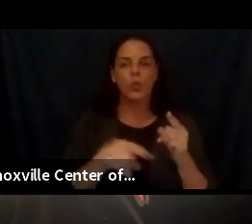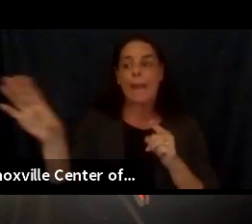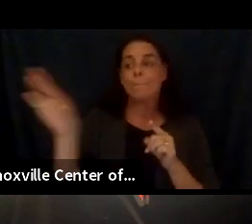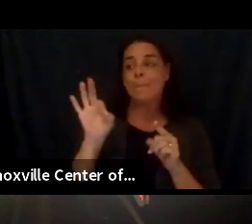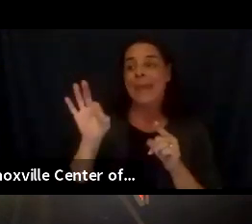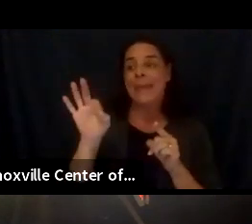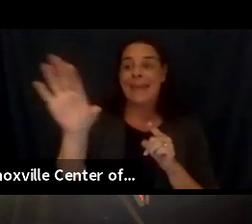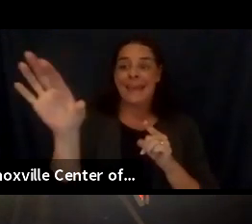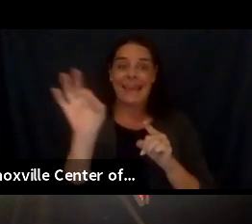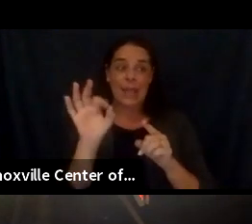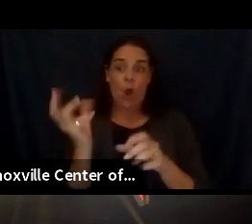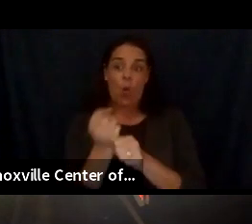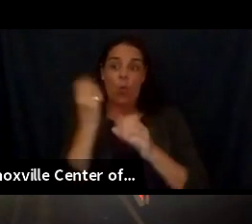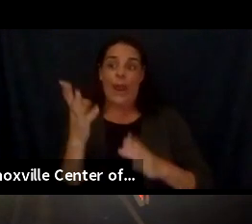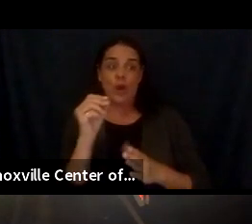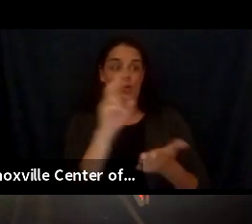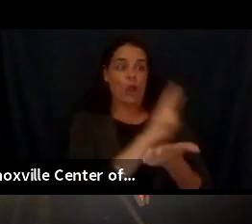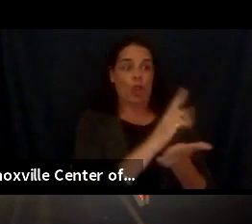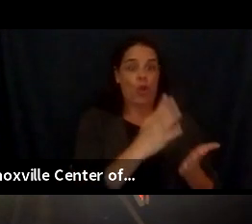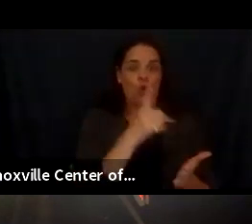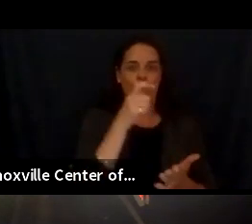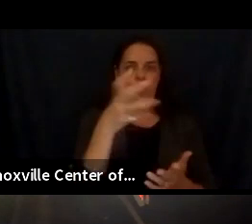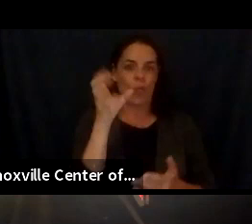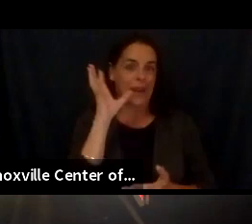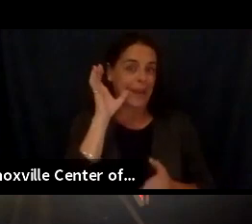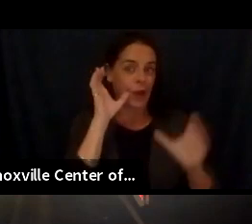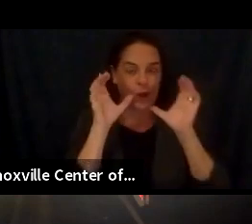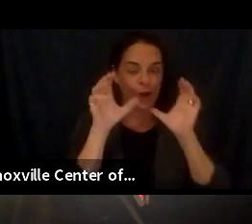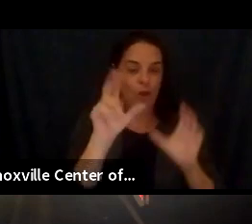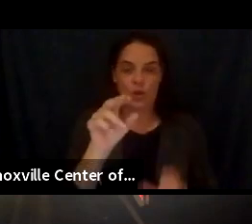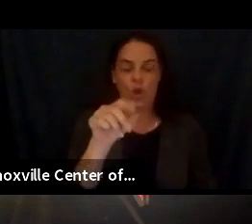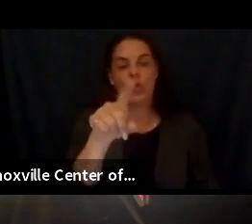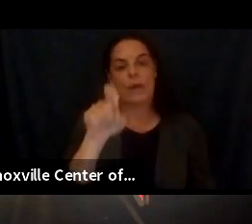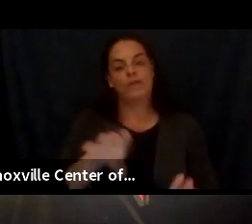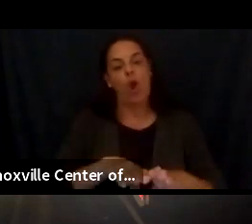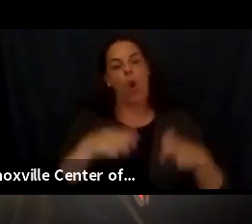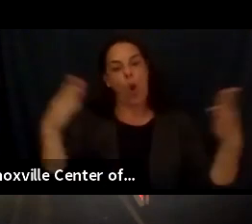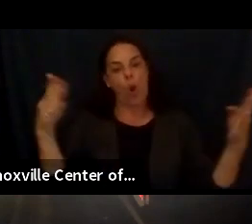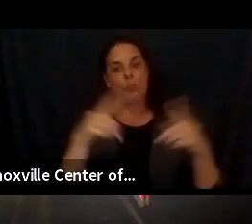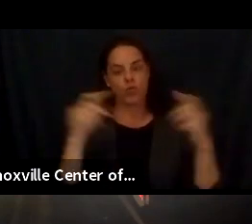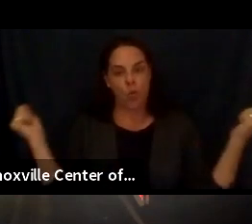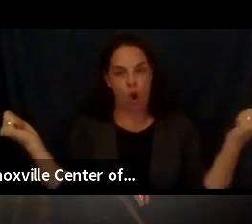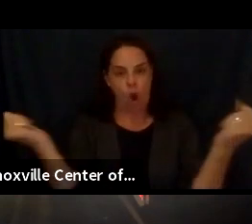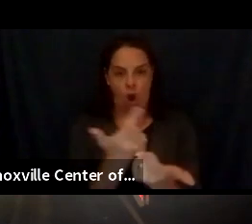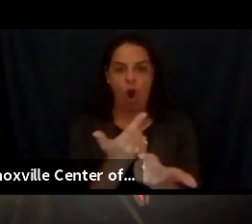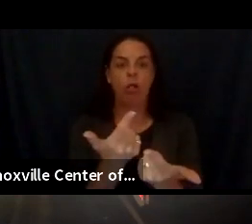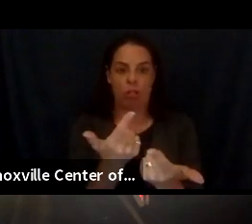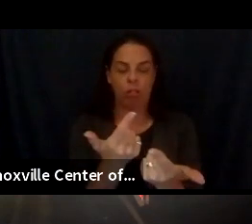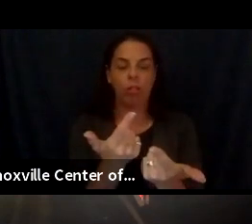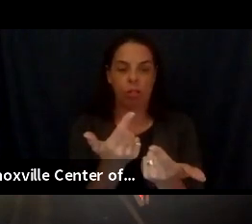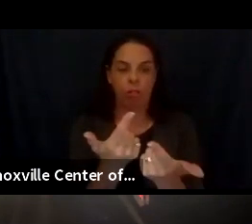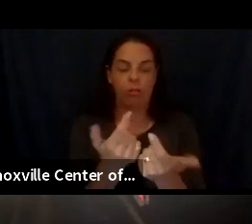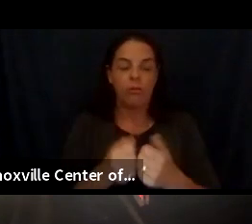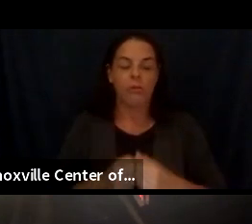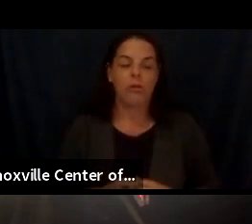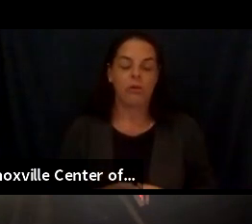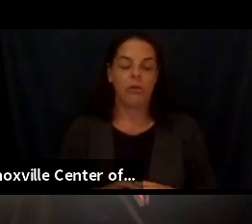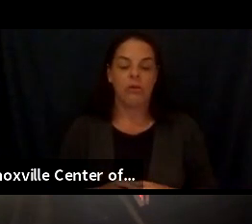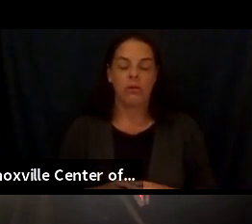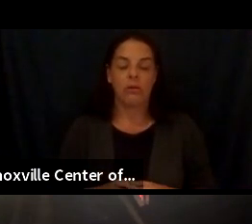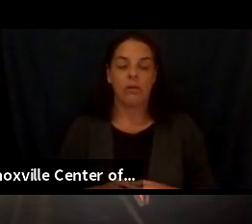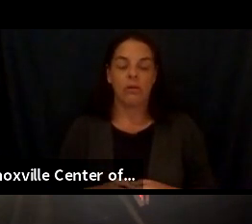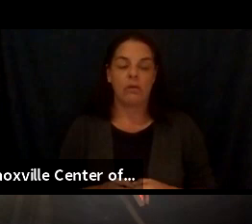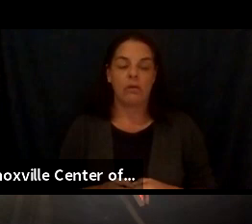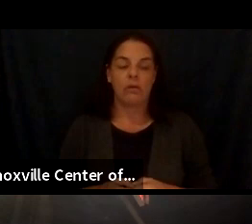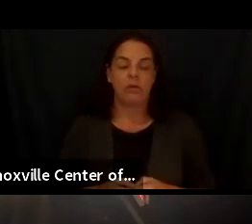and losers in terms of who you want to hear from. You basically need to open it up to all comers. Now you can open it.